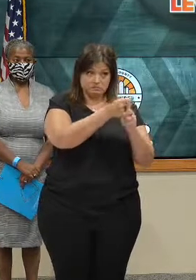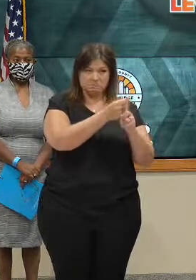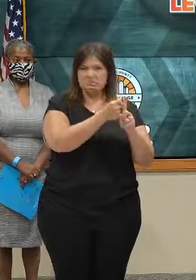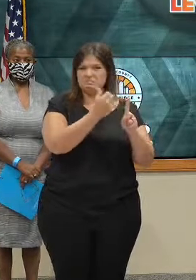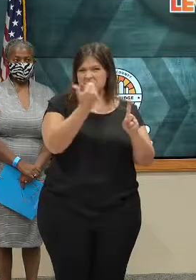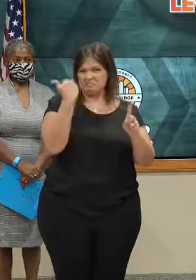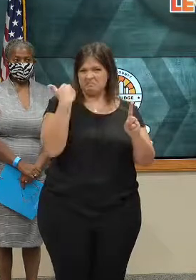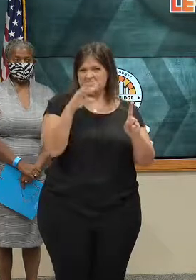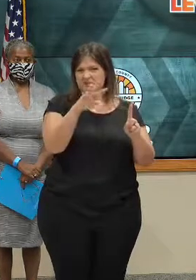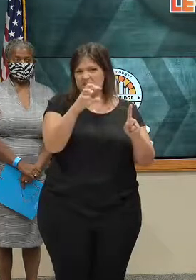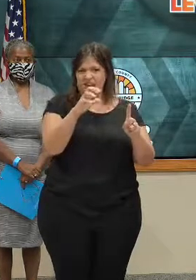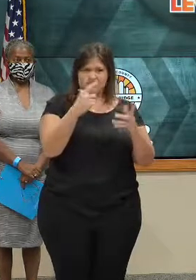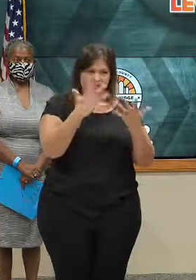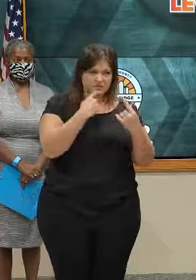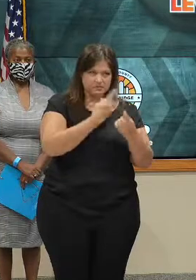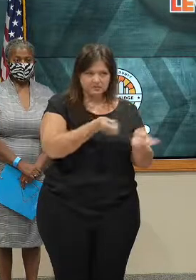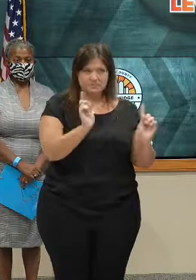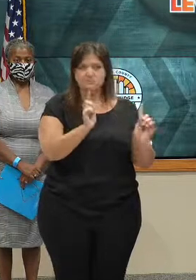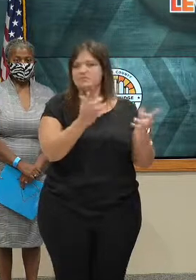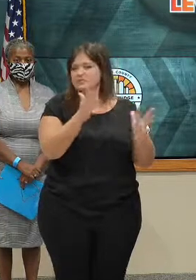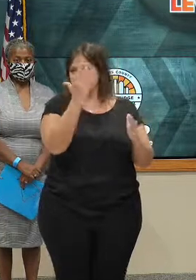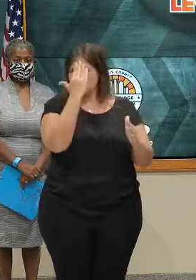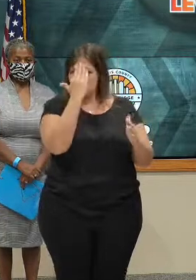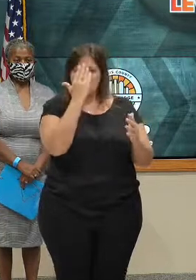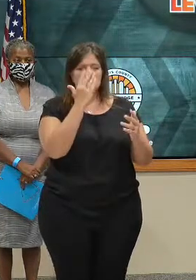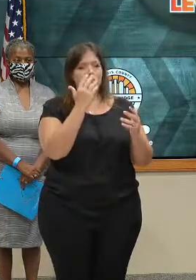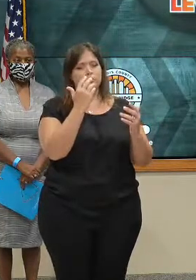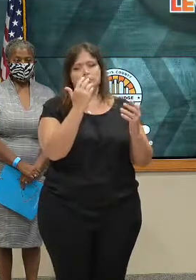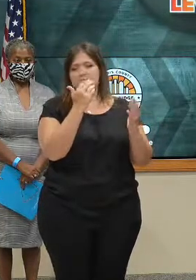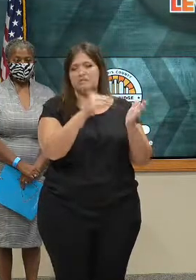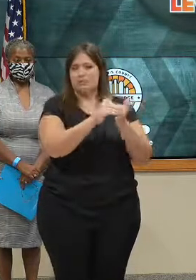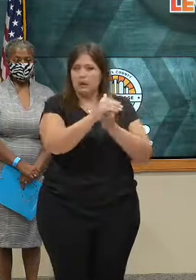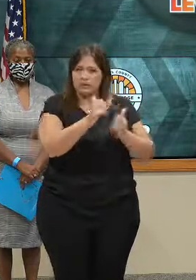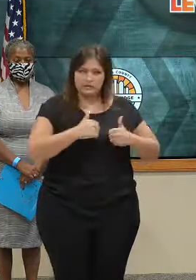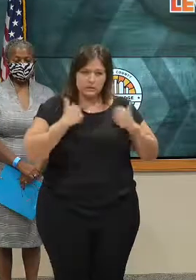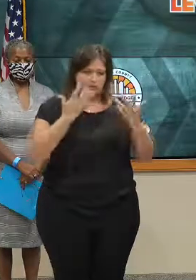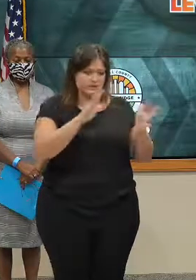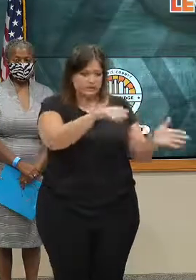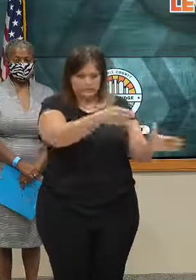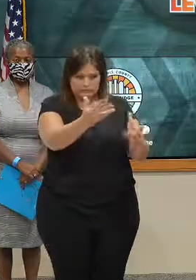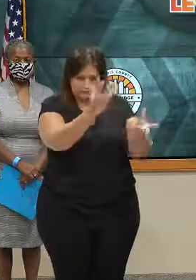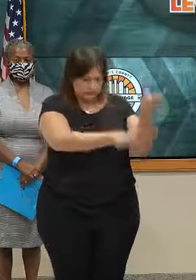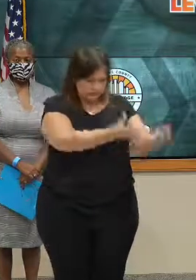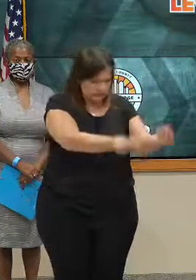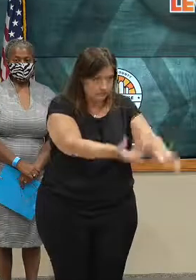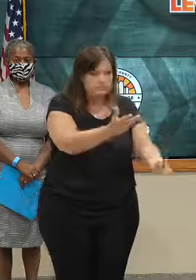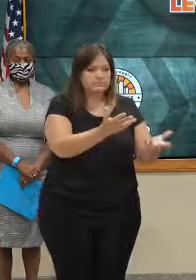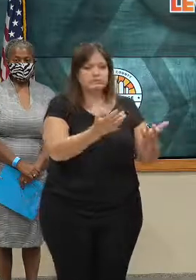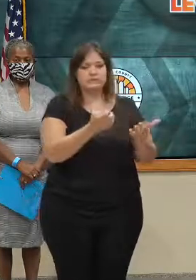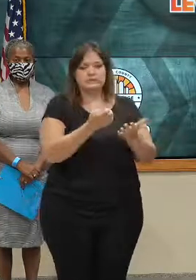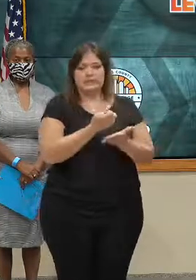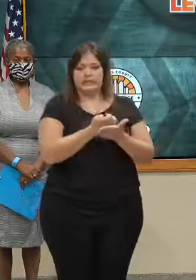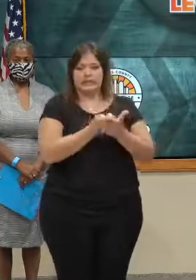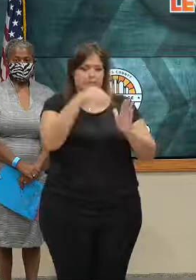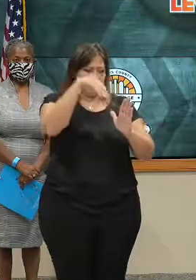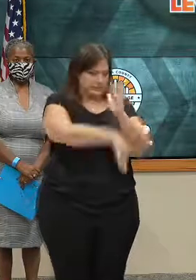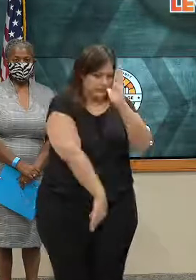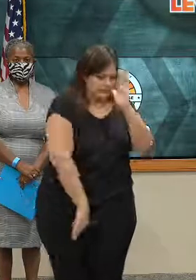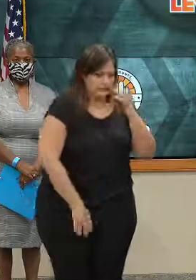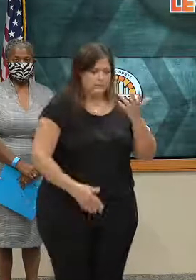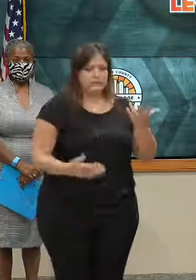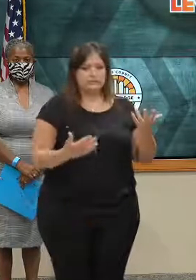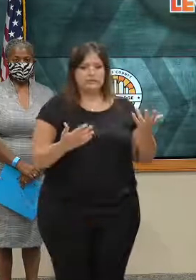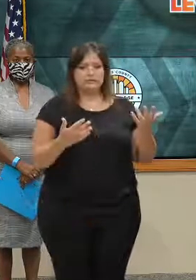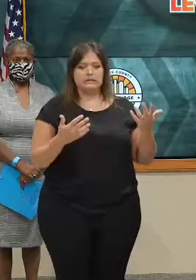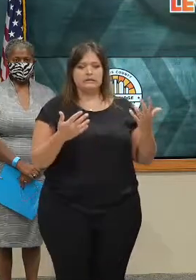all of us are familiar with. Thousands of lives lost, our economy on its heels, but also